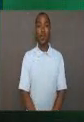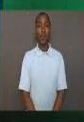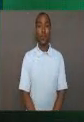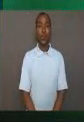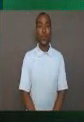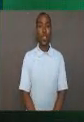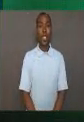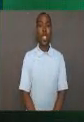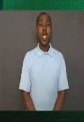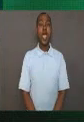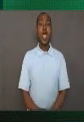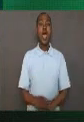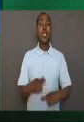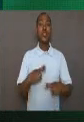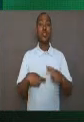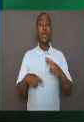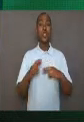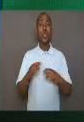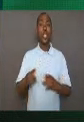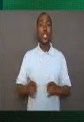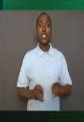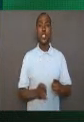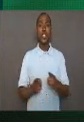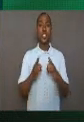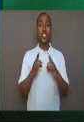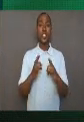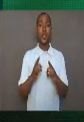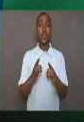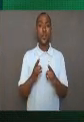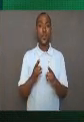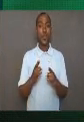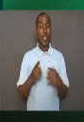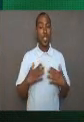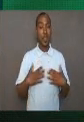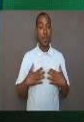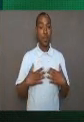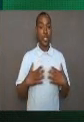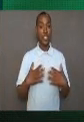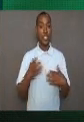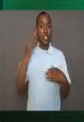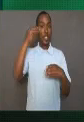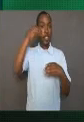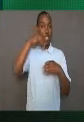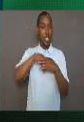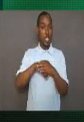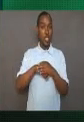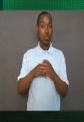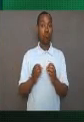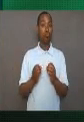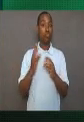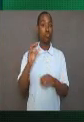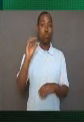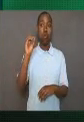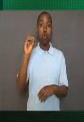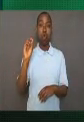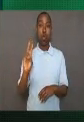The respiratory system is adapted to bring in as much oxygen into your